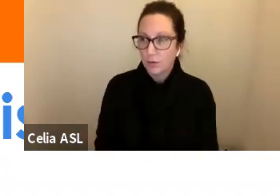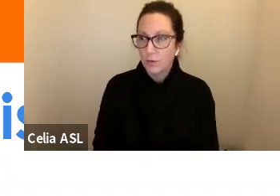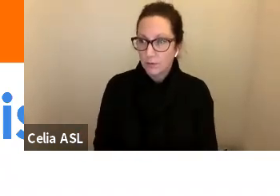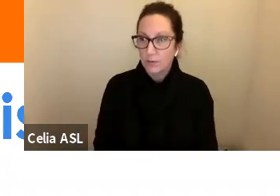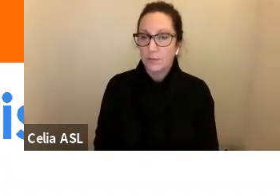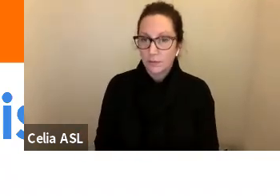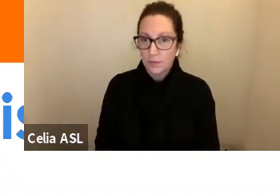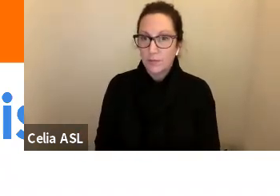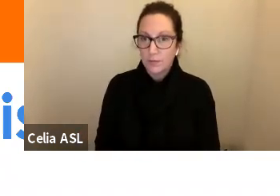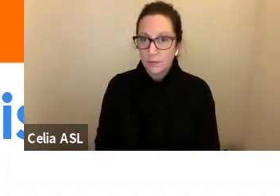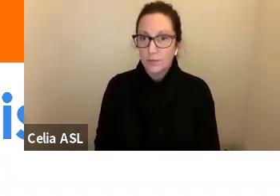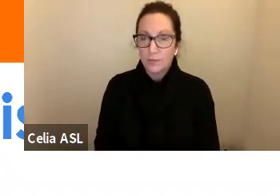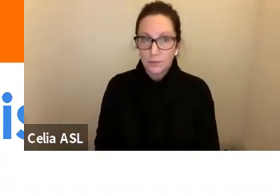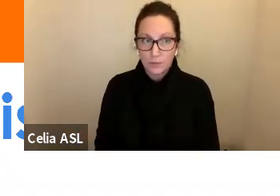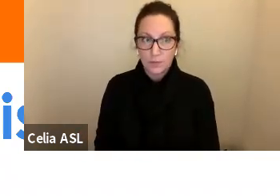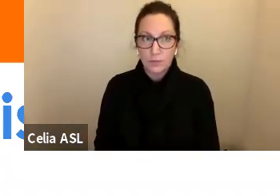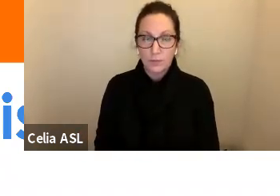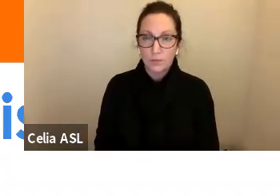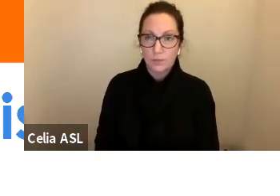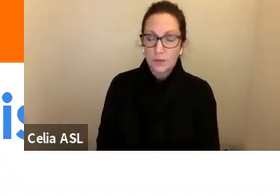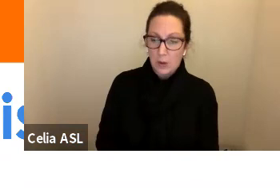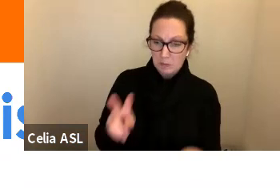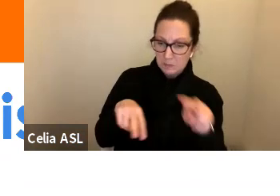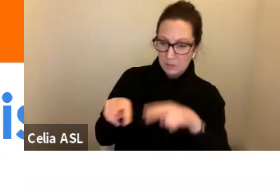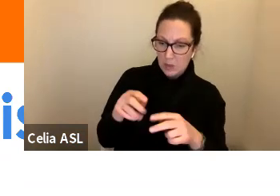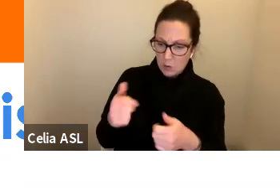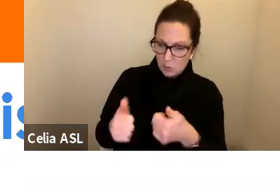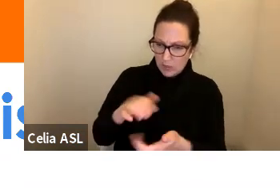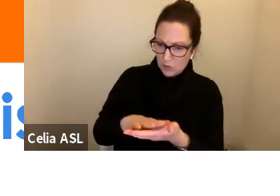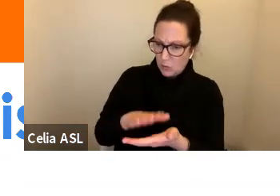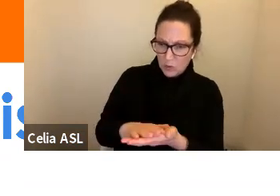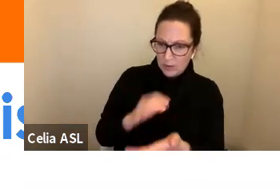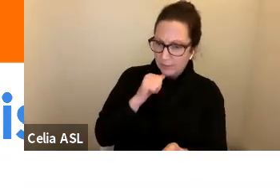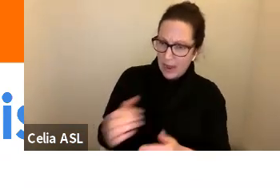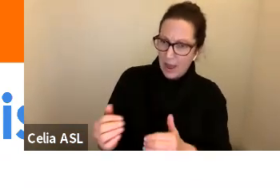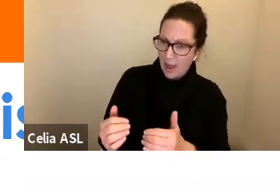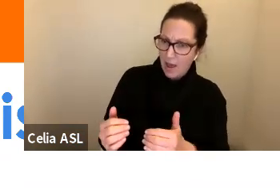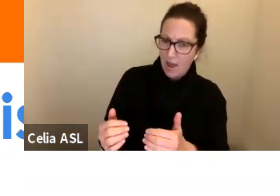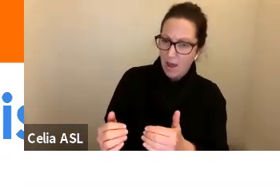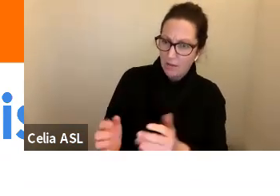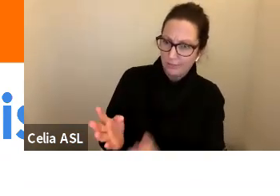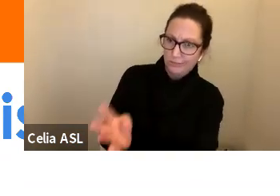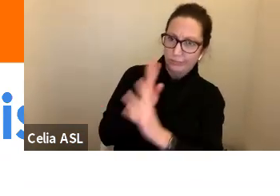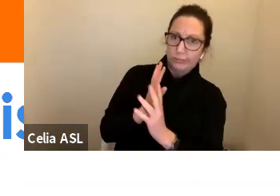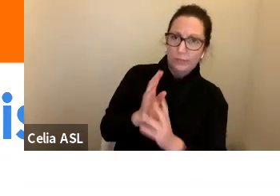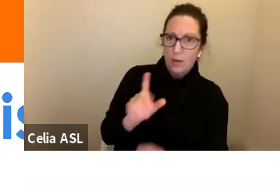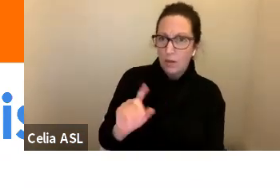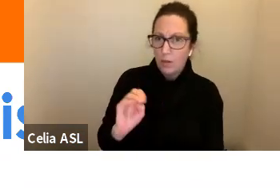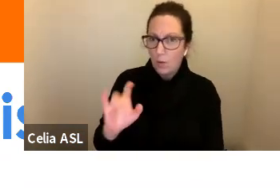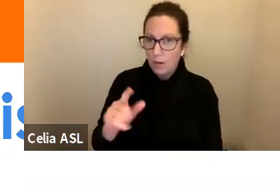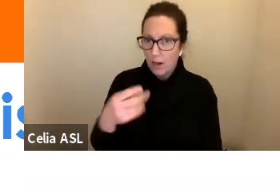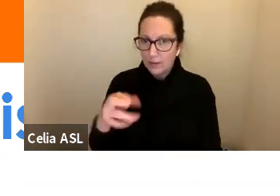thinking about which schools are not sending as many students to Lowell High School and trying to increase the number